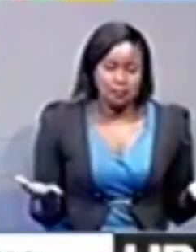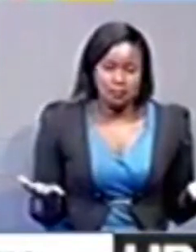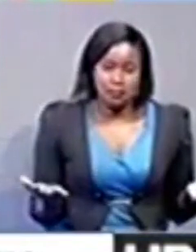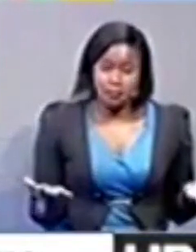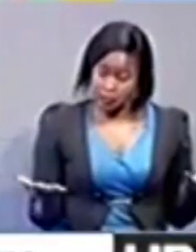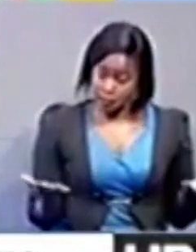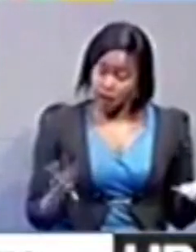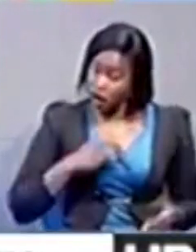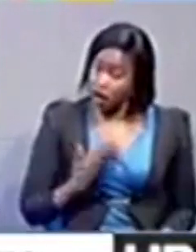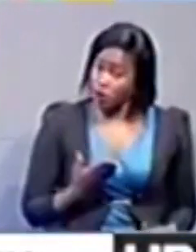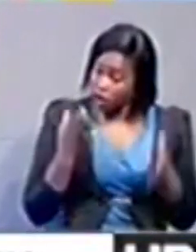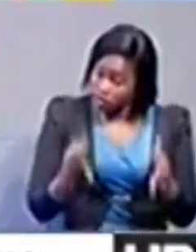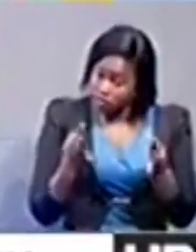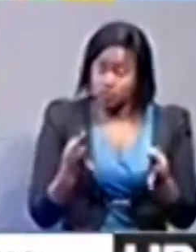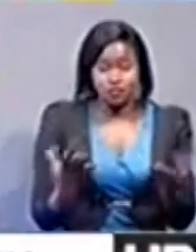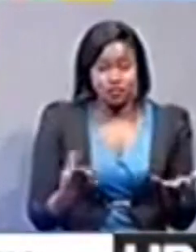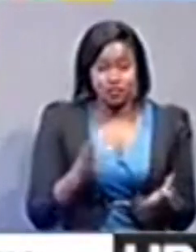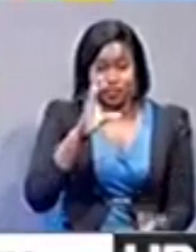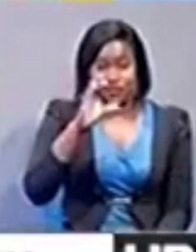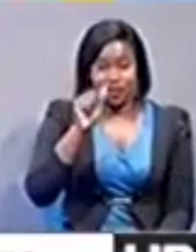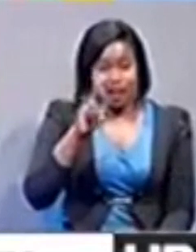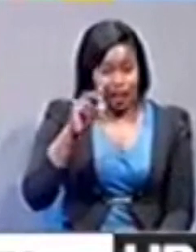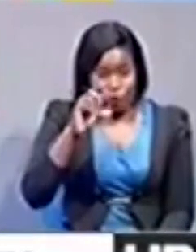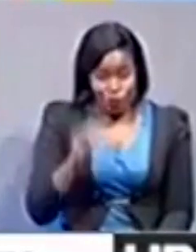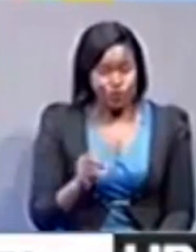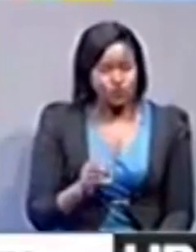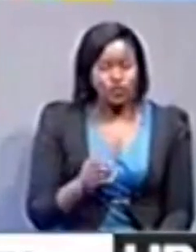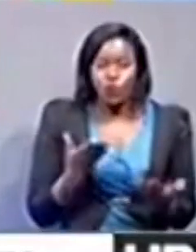This is our cargo. It is our